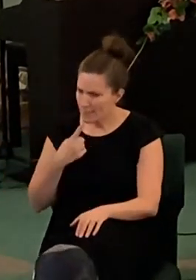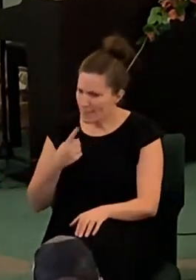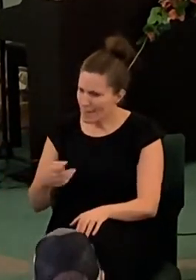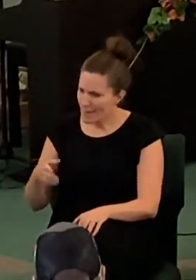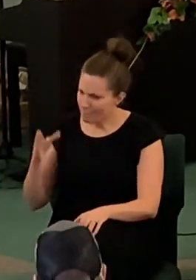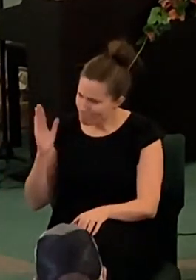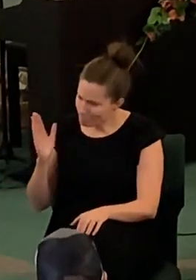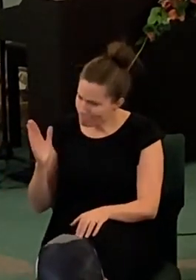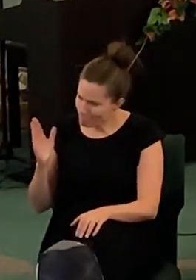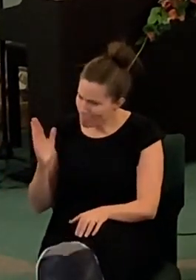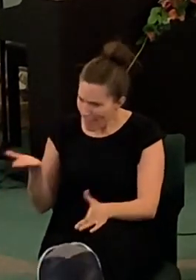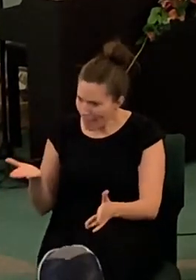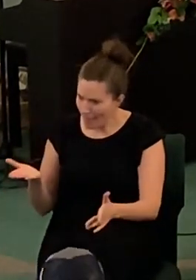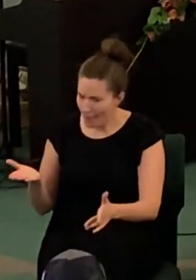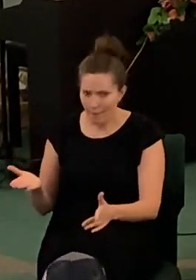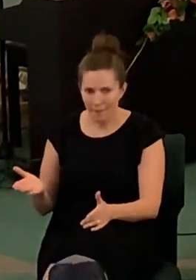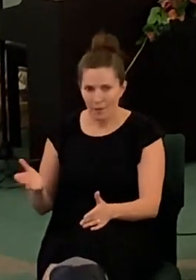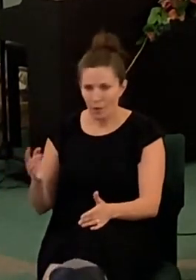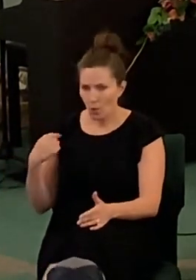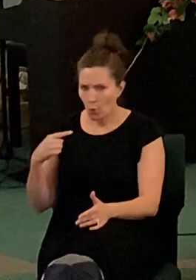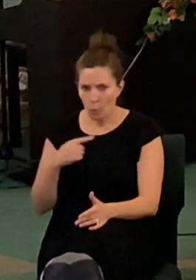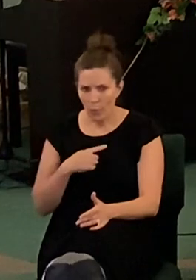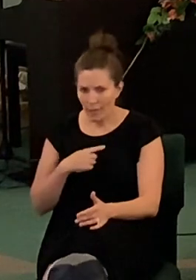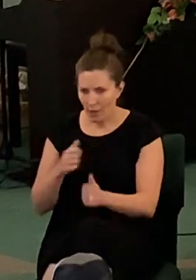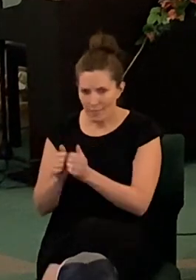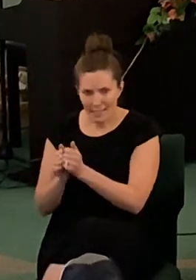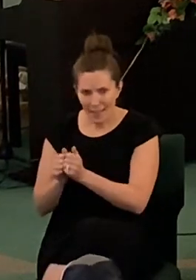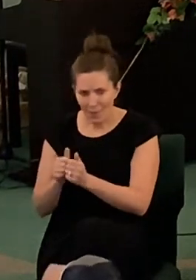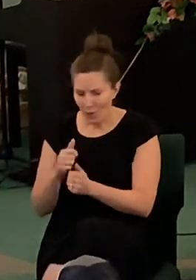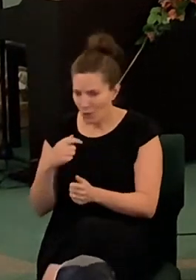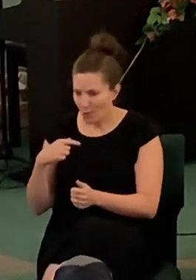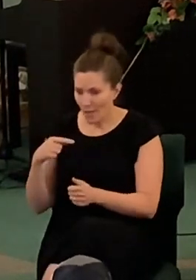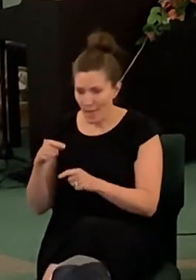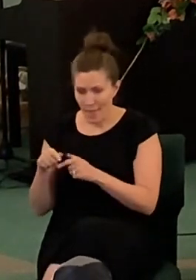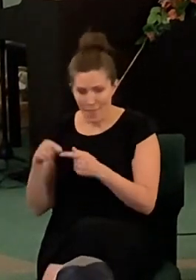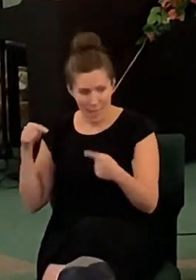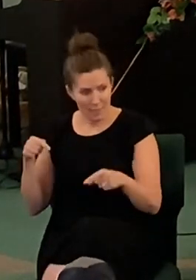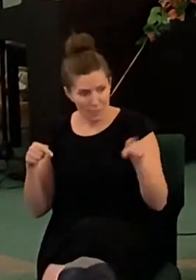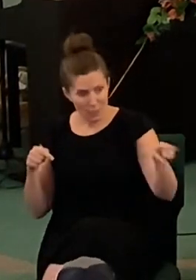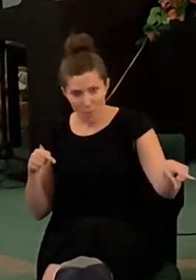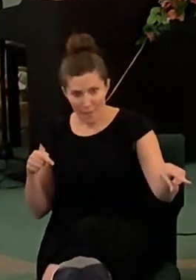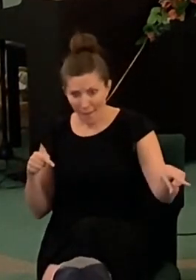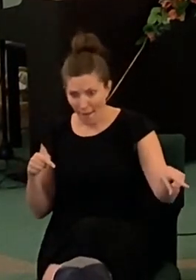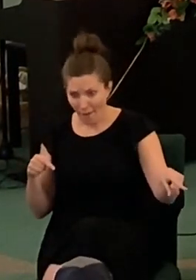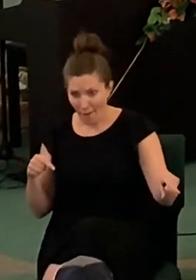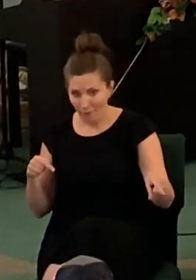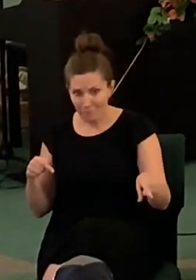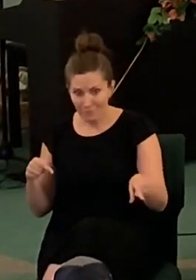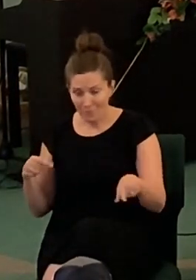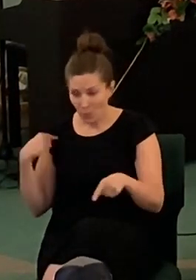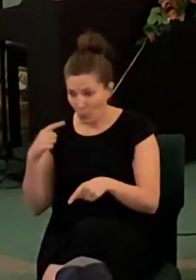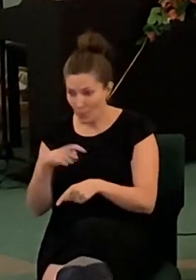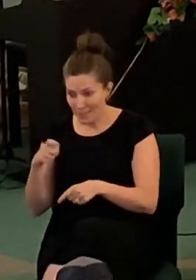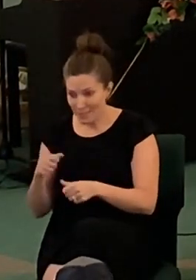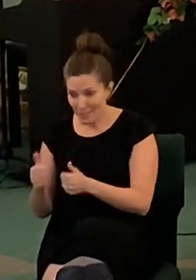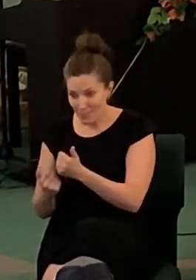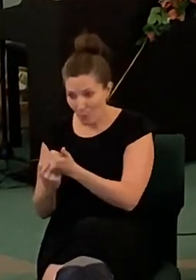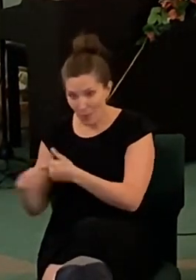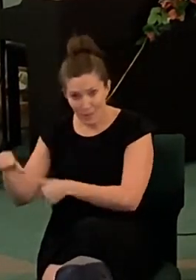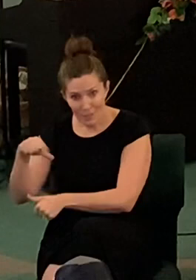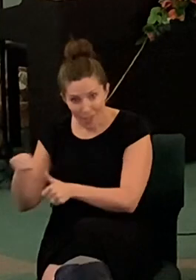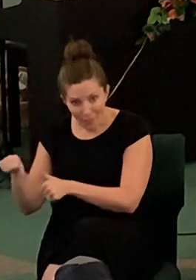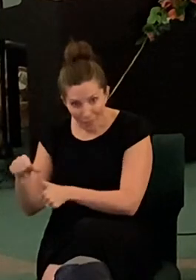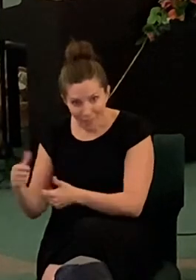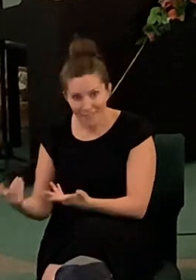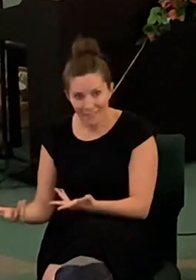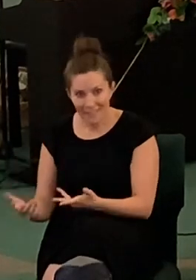over there. It's not us. But sometimes the reputation churches have and Christians